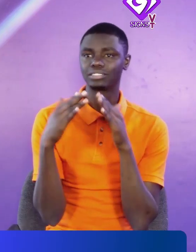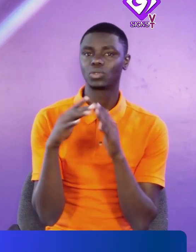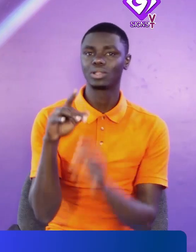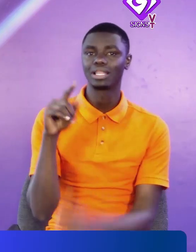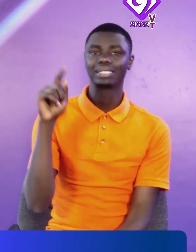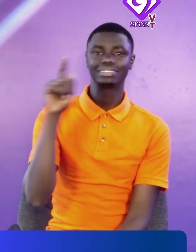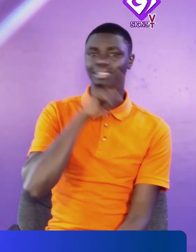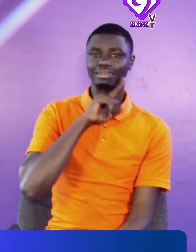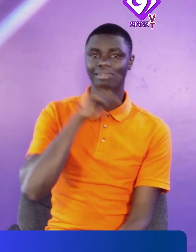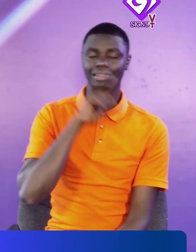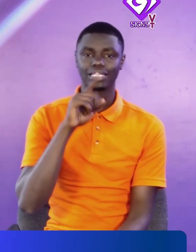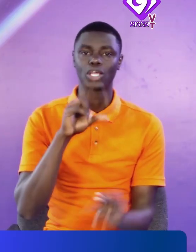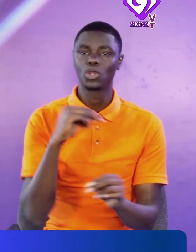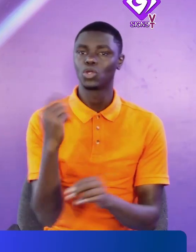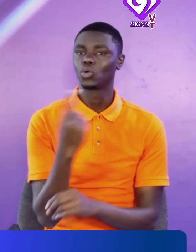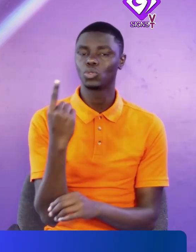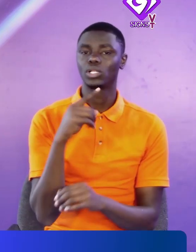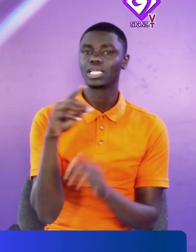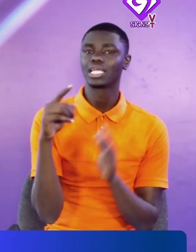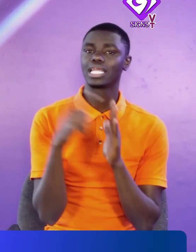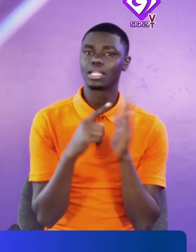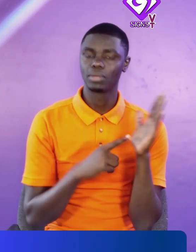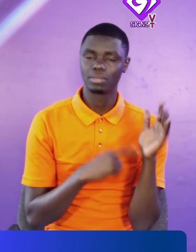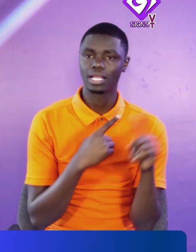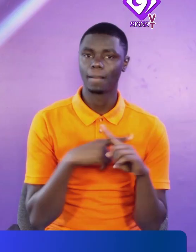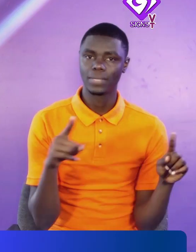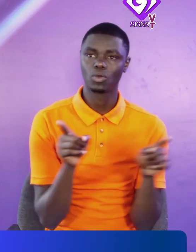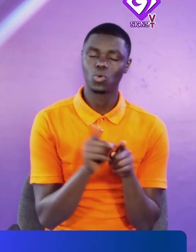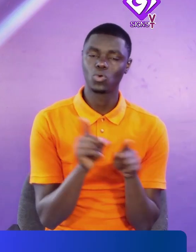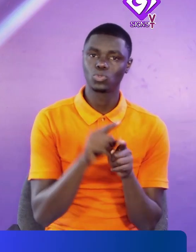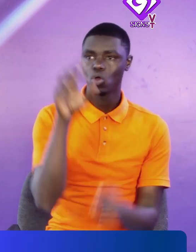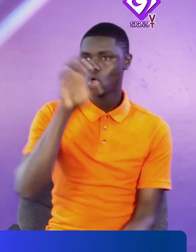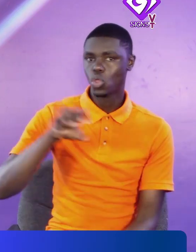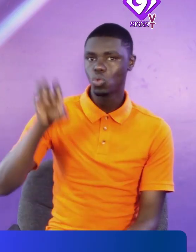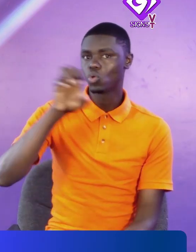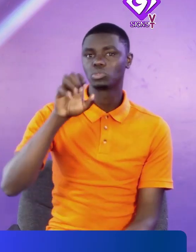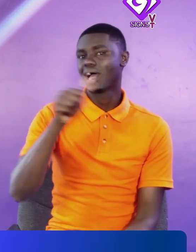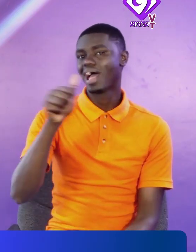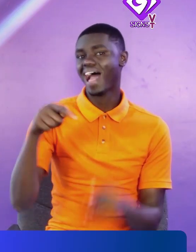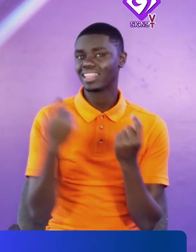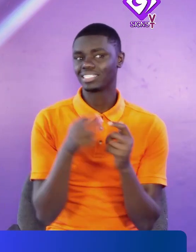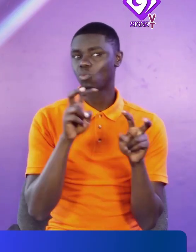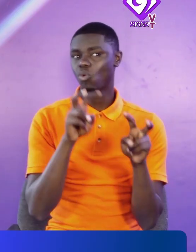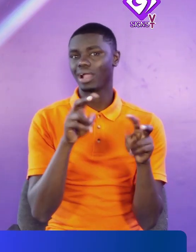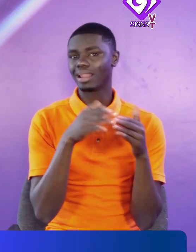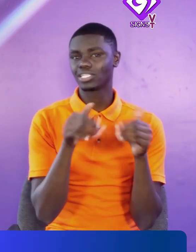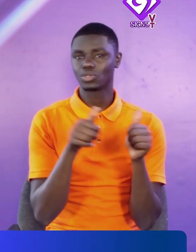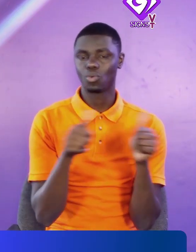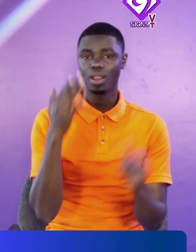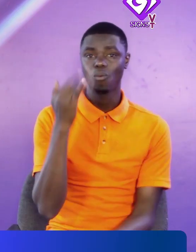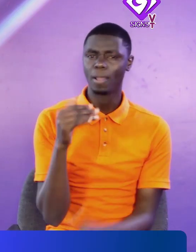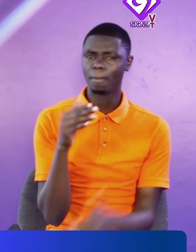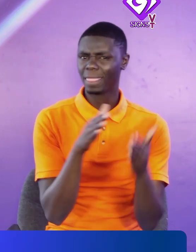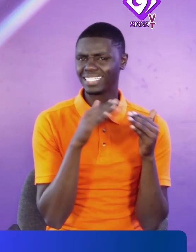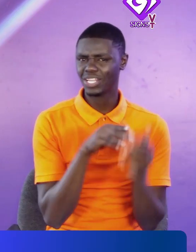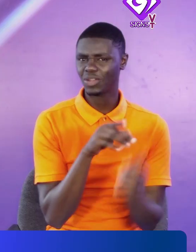League mpaka in Europe, champe. Other teams have to look at Arsenal, manze. Waangalie tu vizuri juu. Arsenal kuna